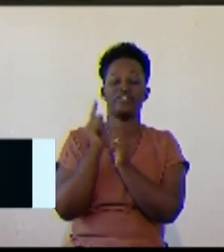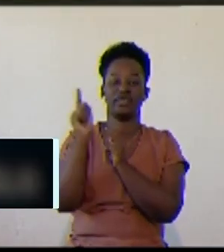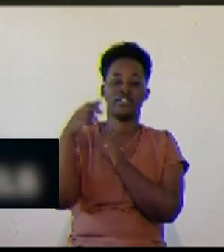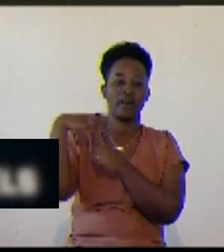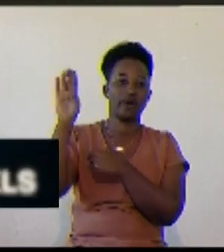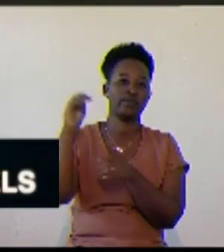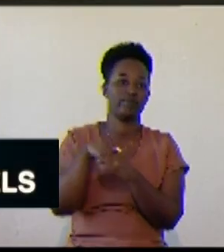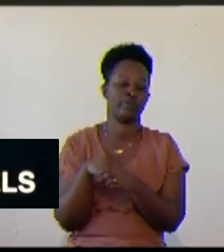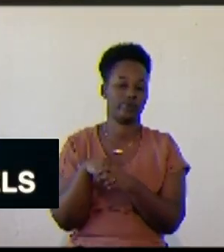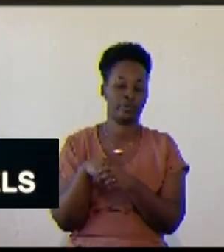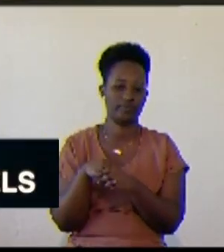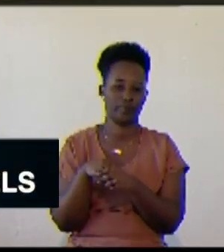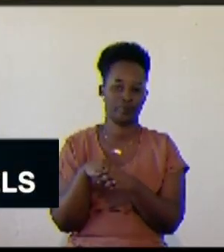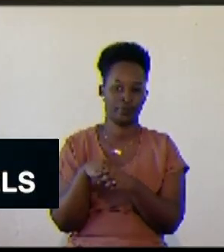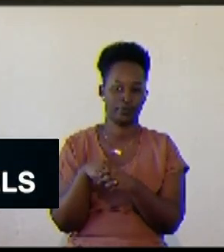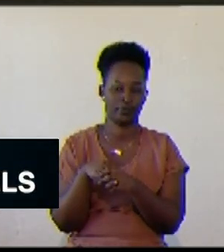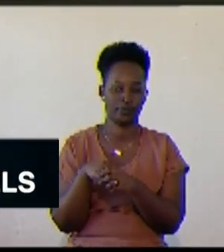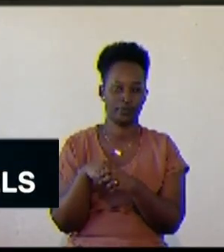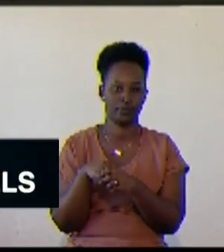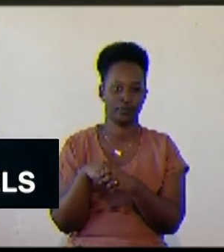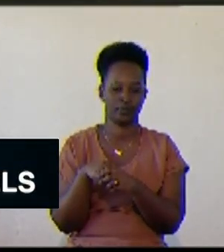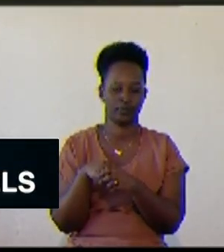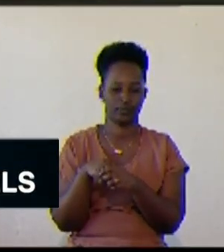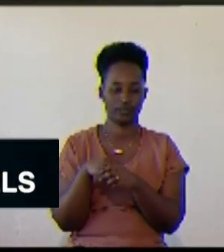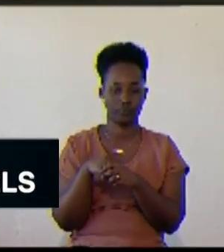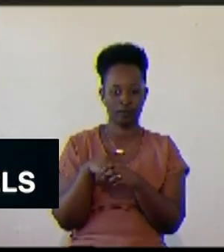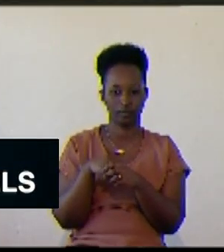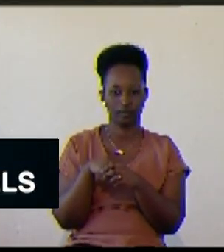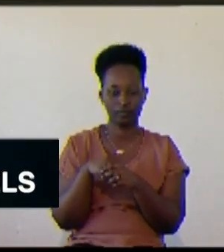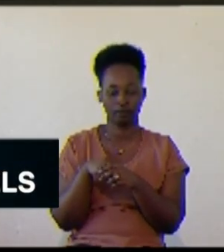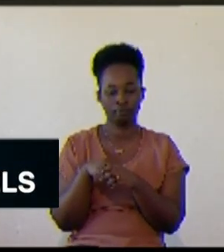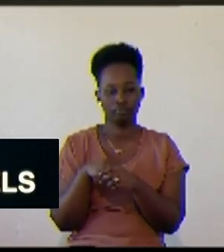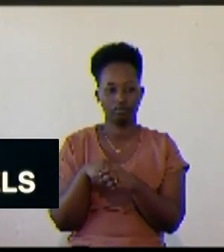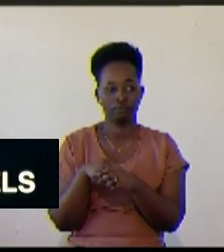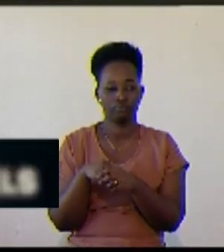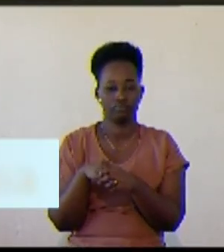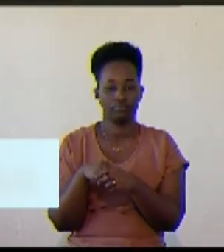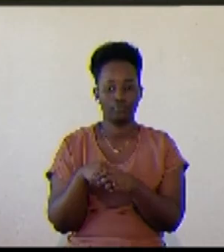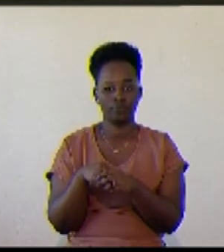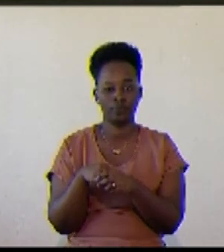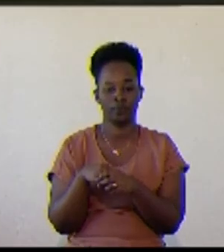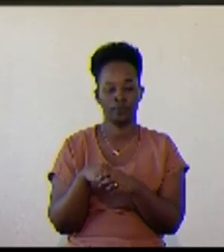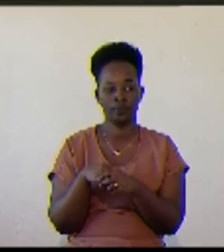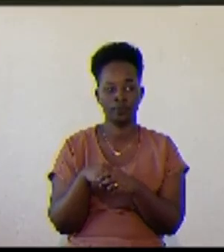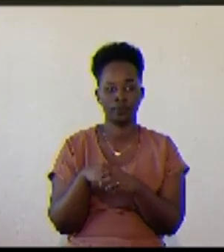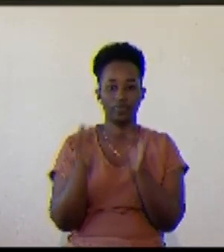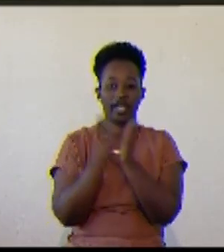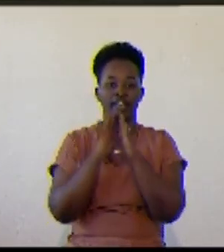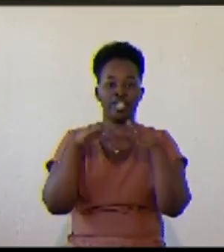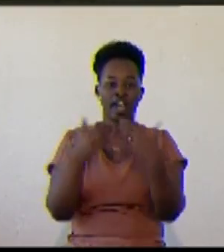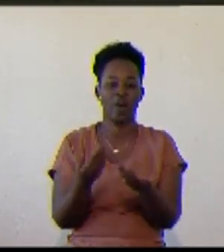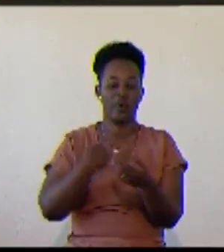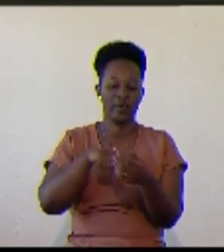derivative of the total revenue function with respect to output. With respect to output. And how do you get